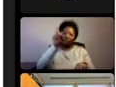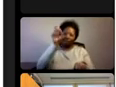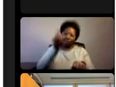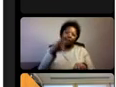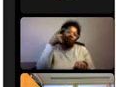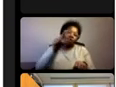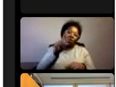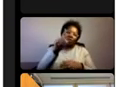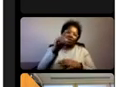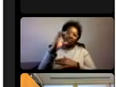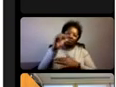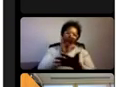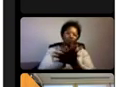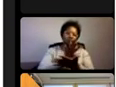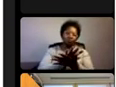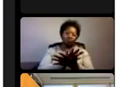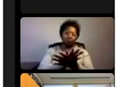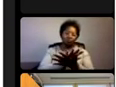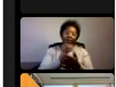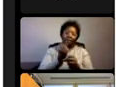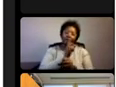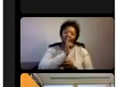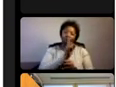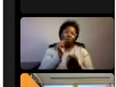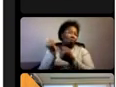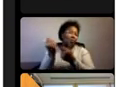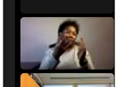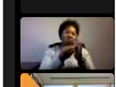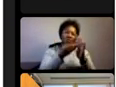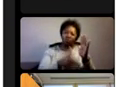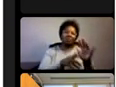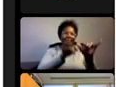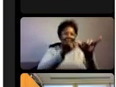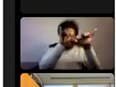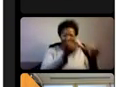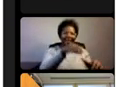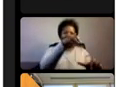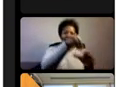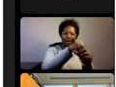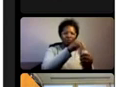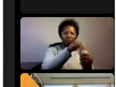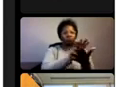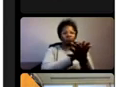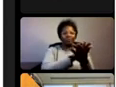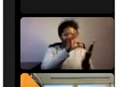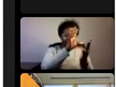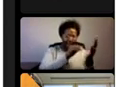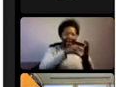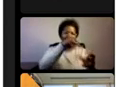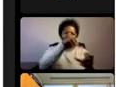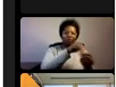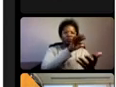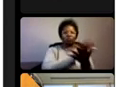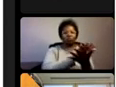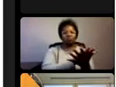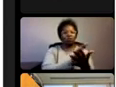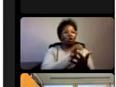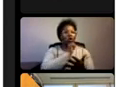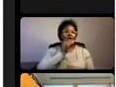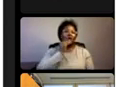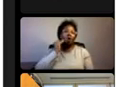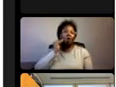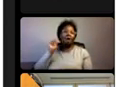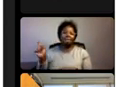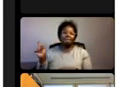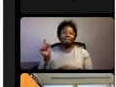it's going to keep students back in school, right? That's the best place for them to learn. And this policy is going to